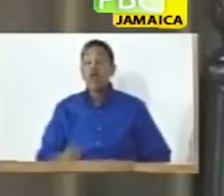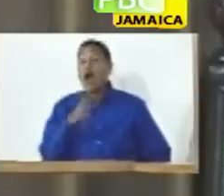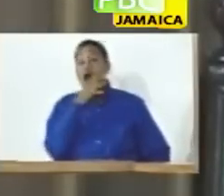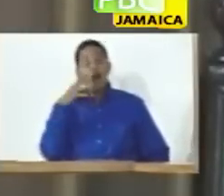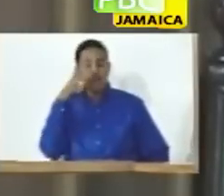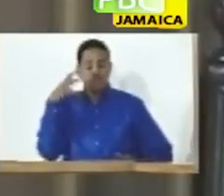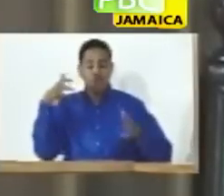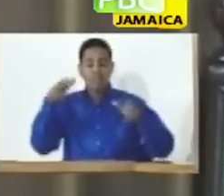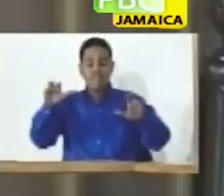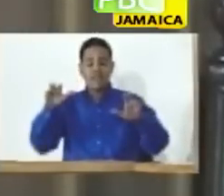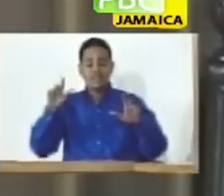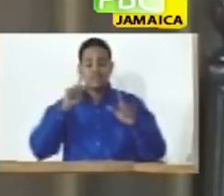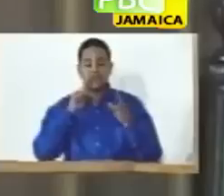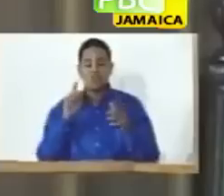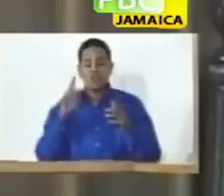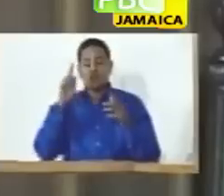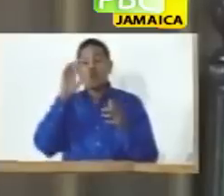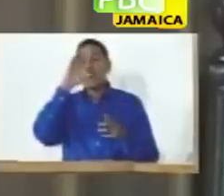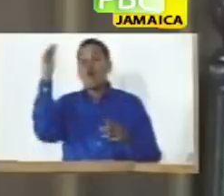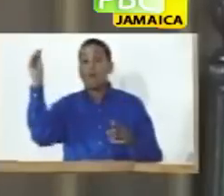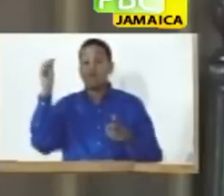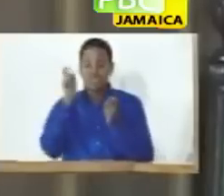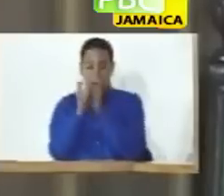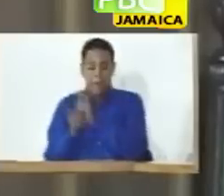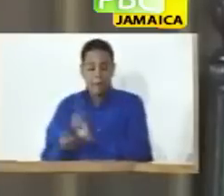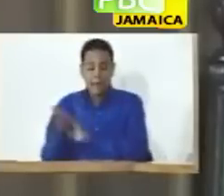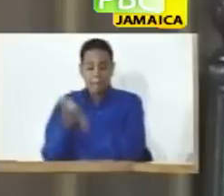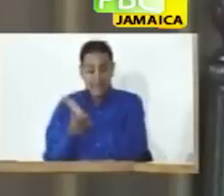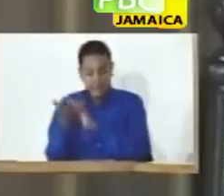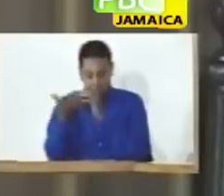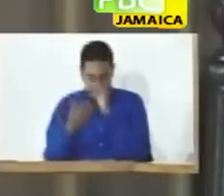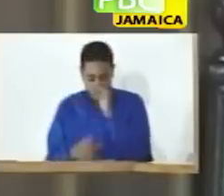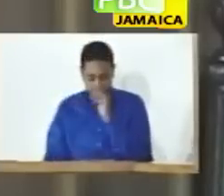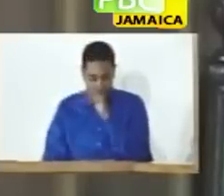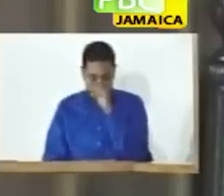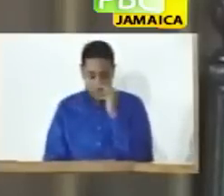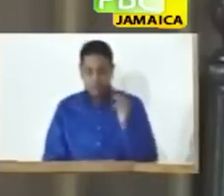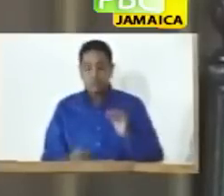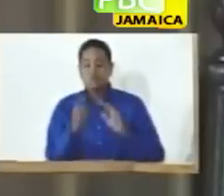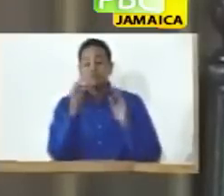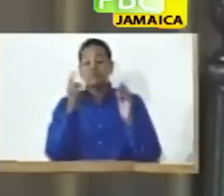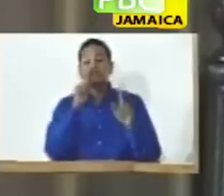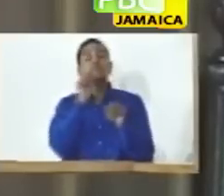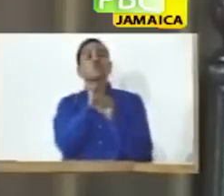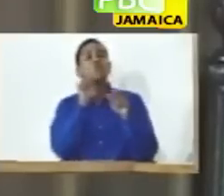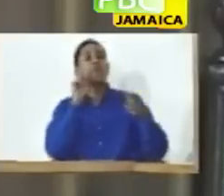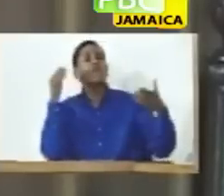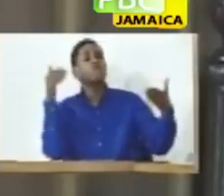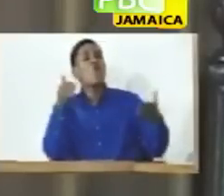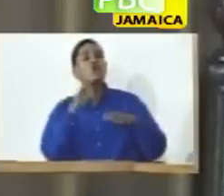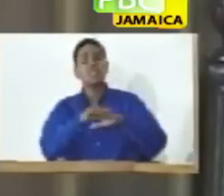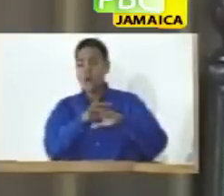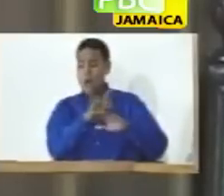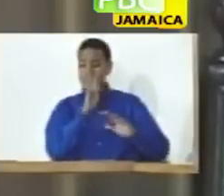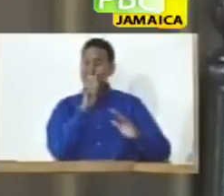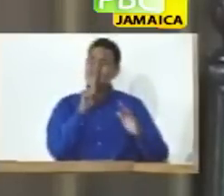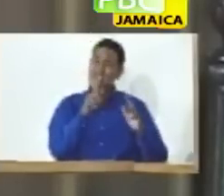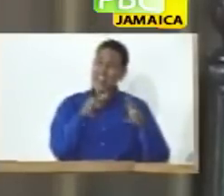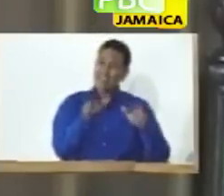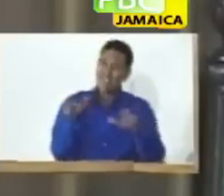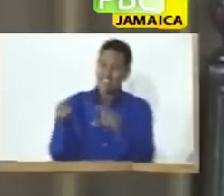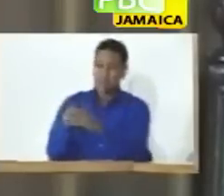Agro Investment Corporation Amendment Act to ensure focus on investment in the